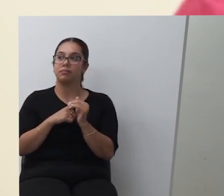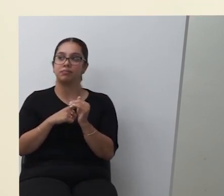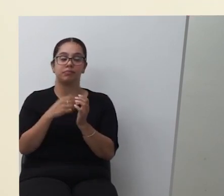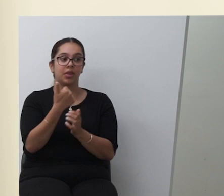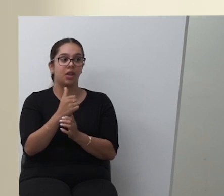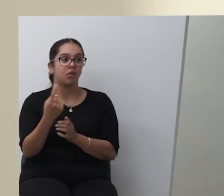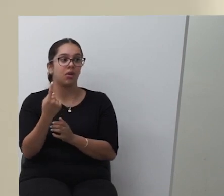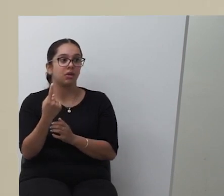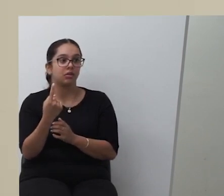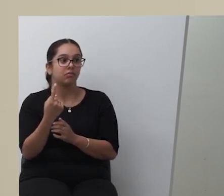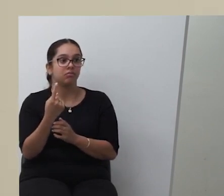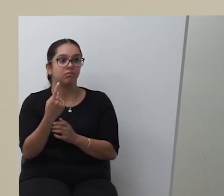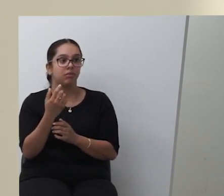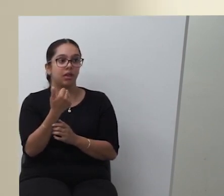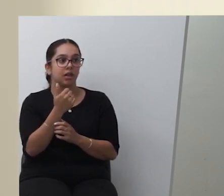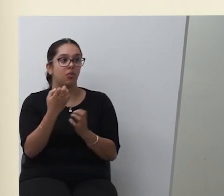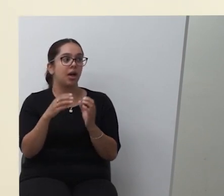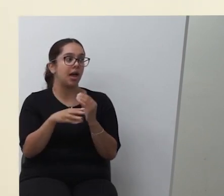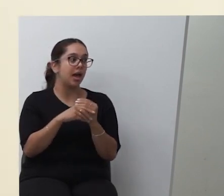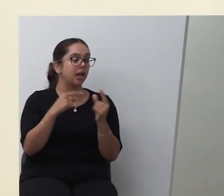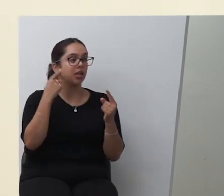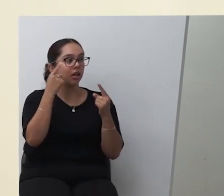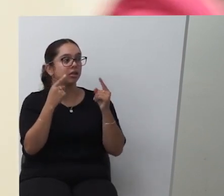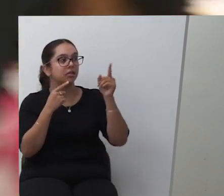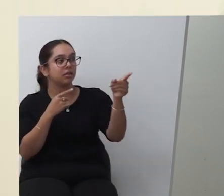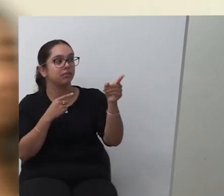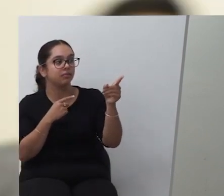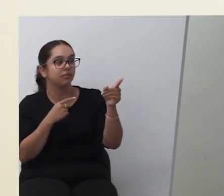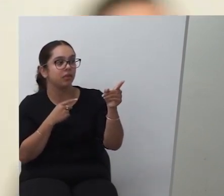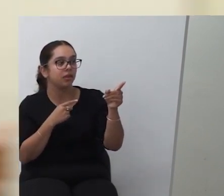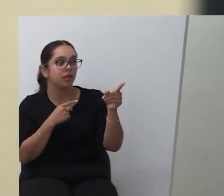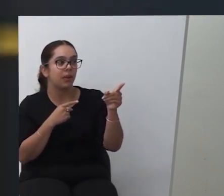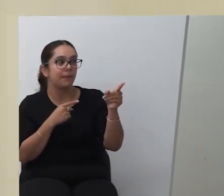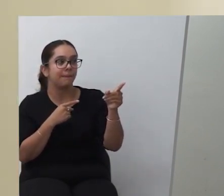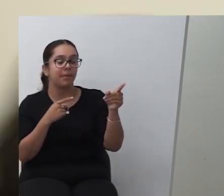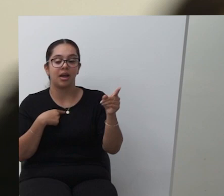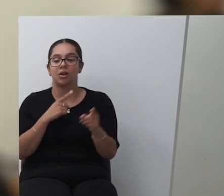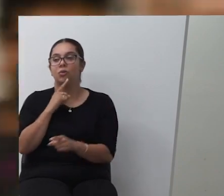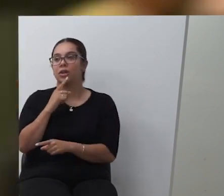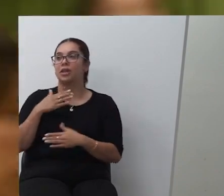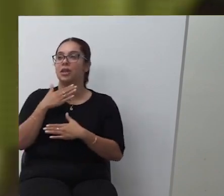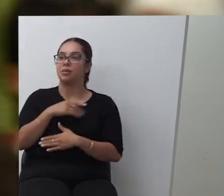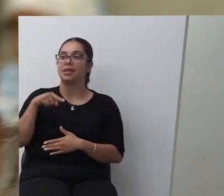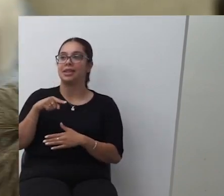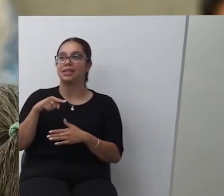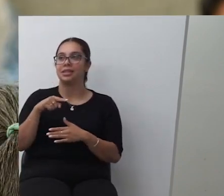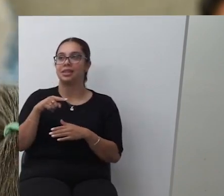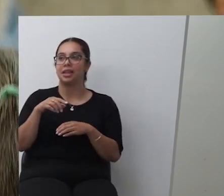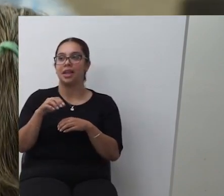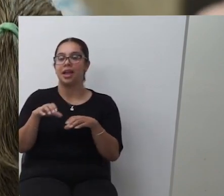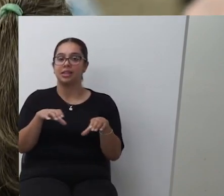else? Anything to add or thoughts that are coming up? Yeah. I'll share that I really appreciated this exercise because